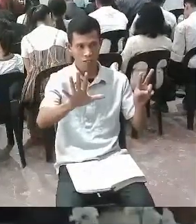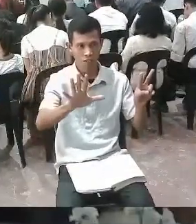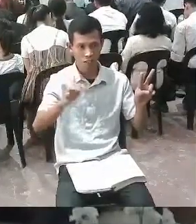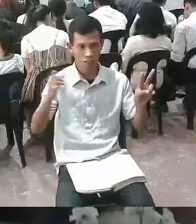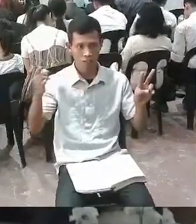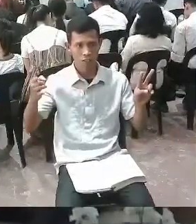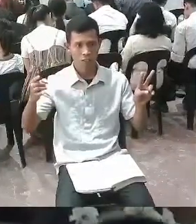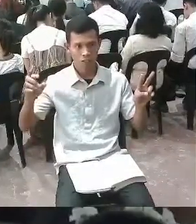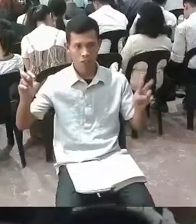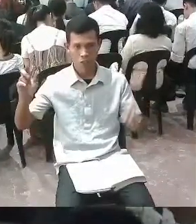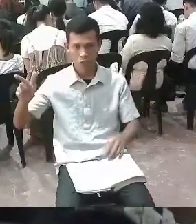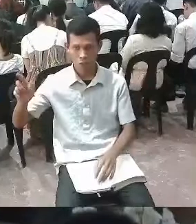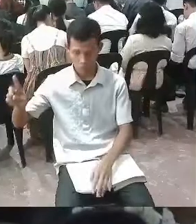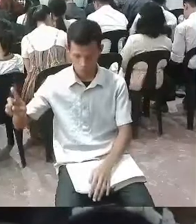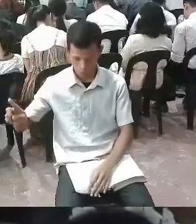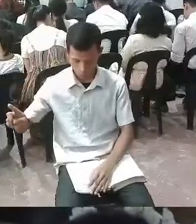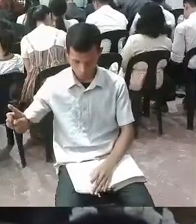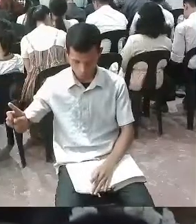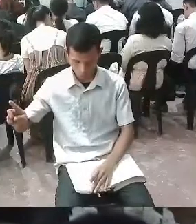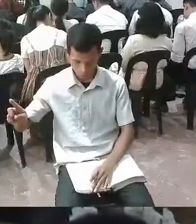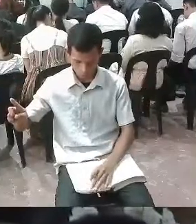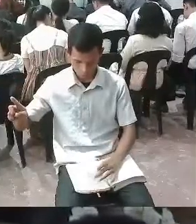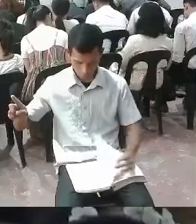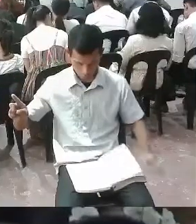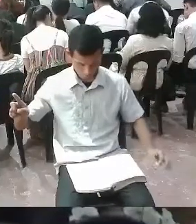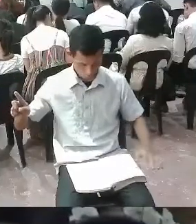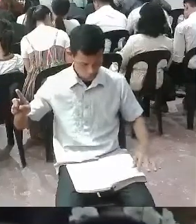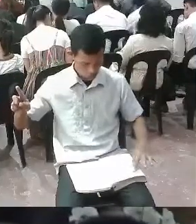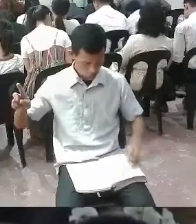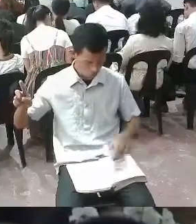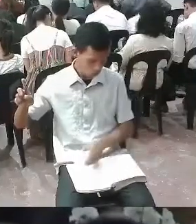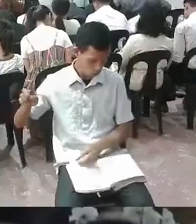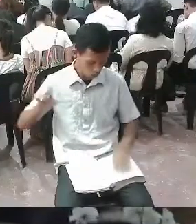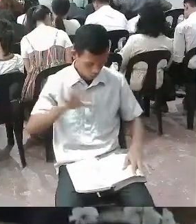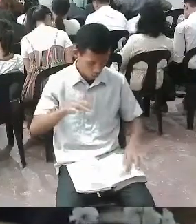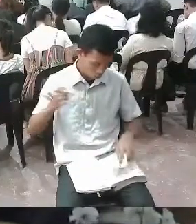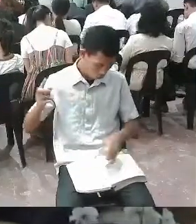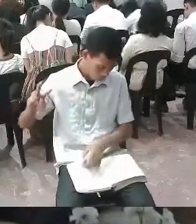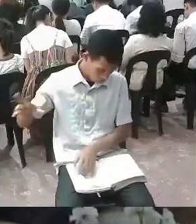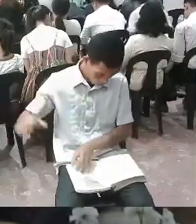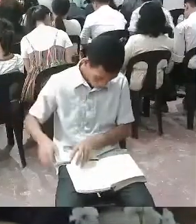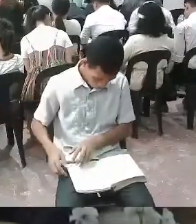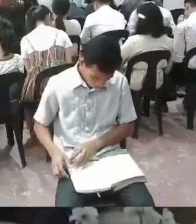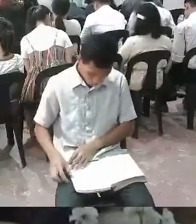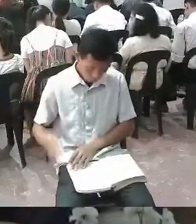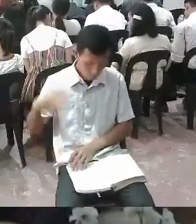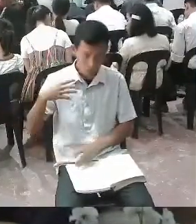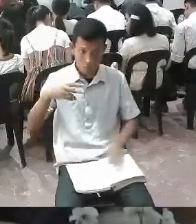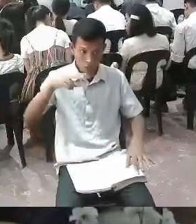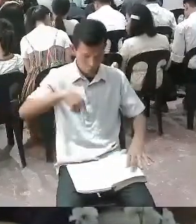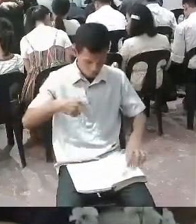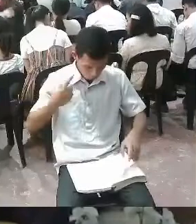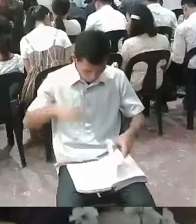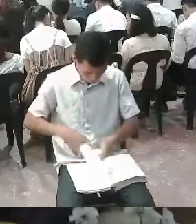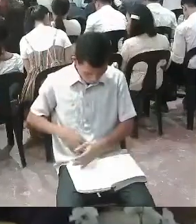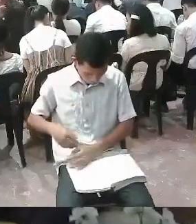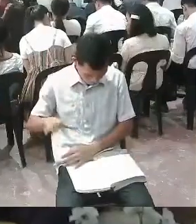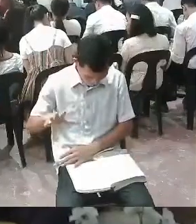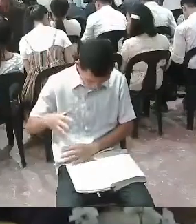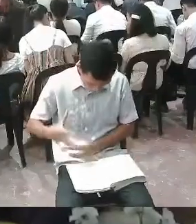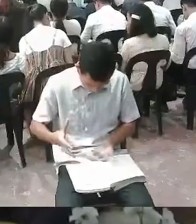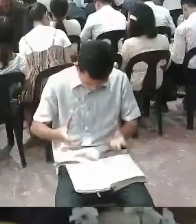and verse number 21. If you have your Bible, turn to it. I'll read it for you. This is one of